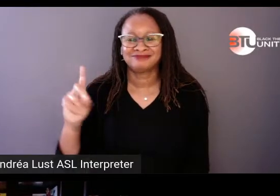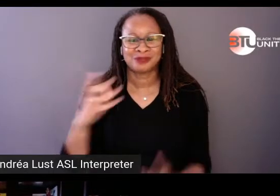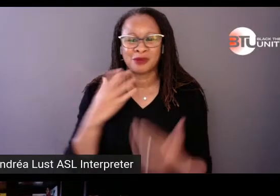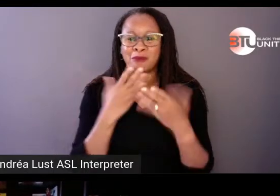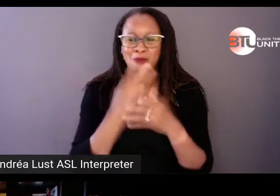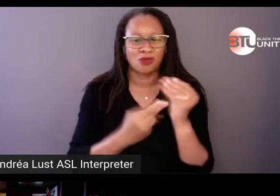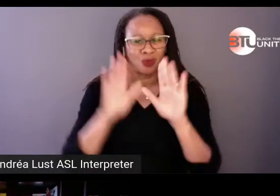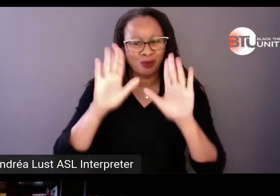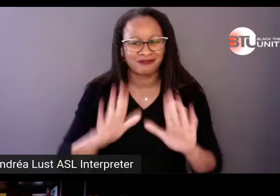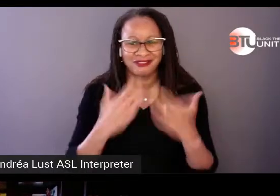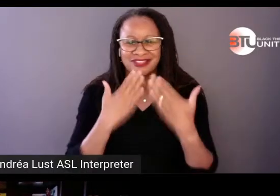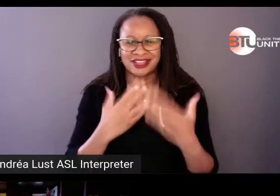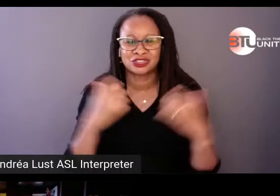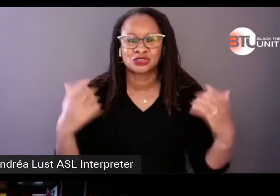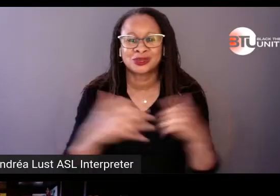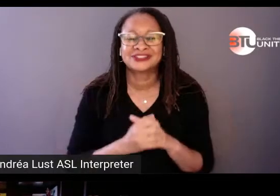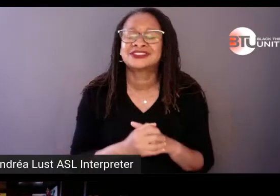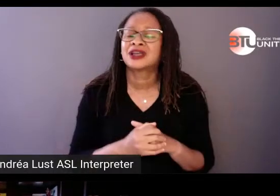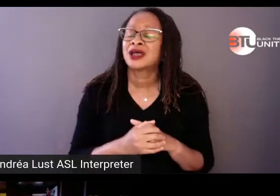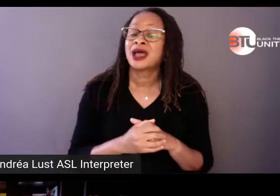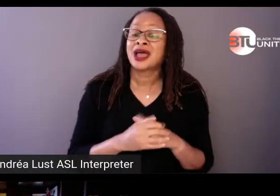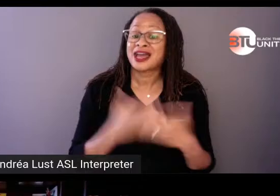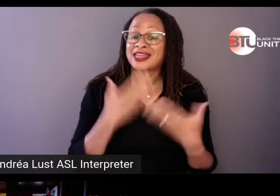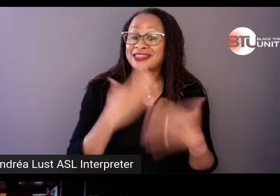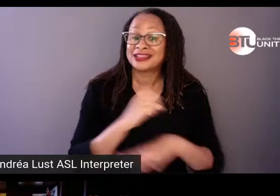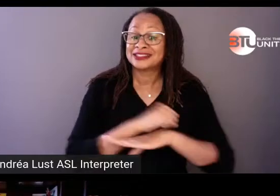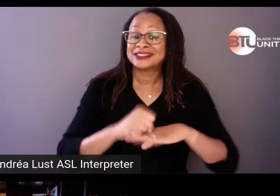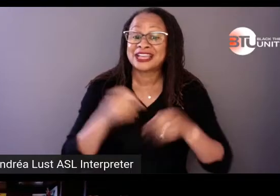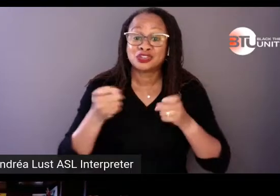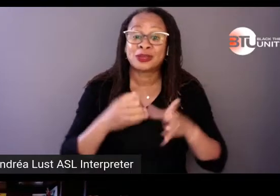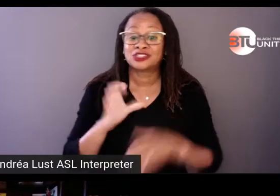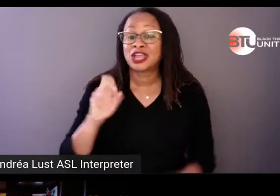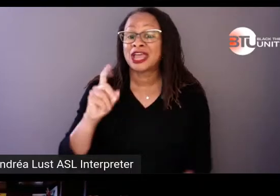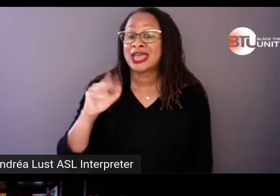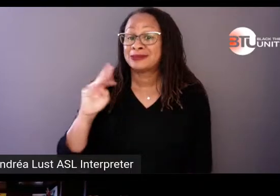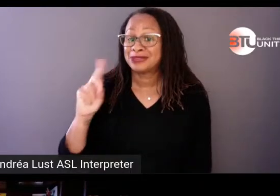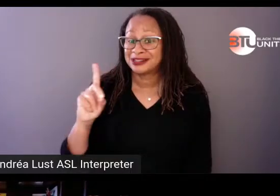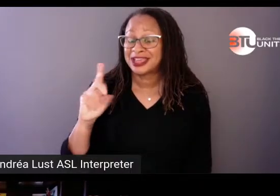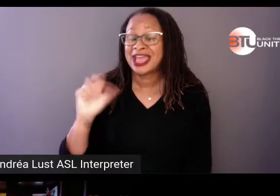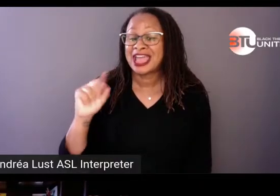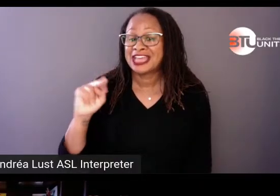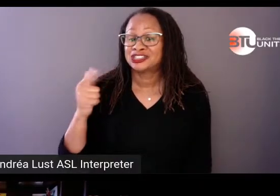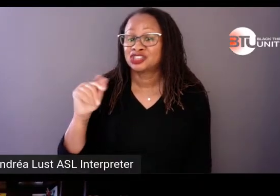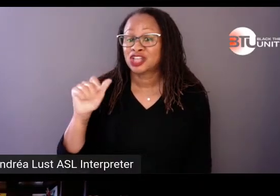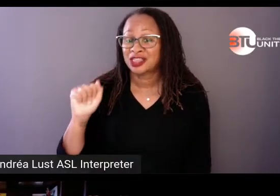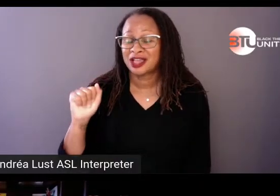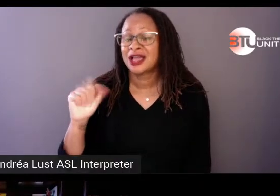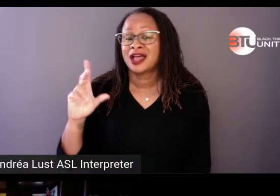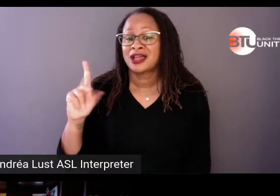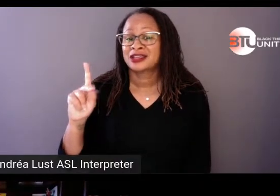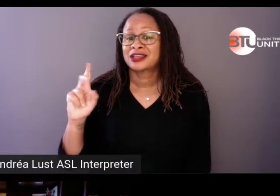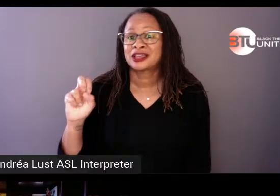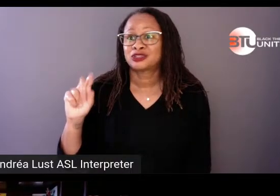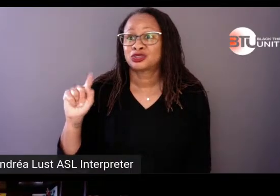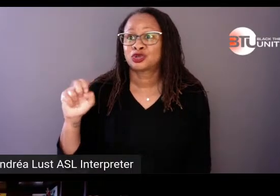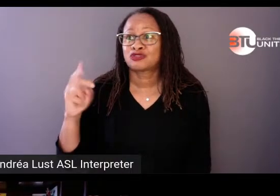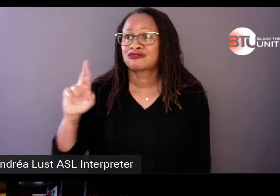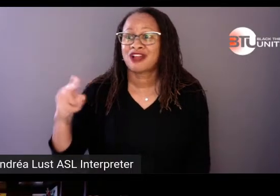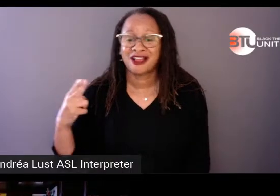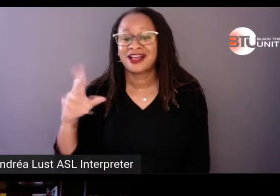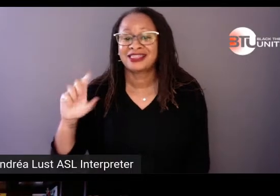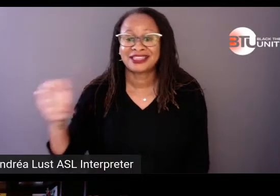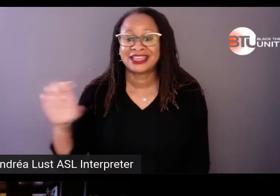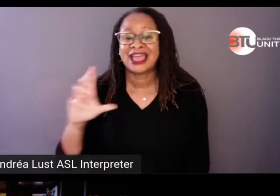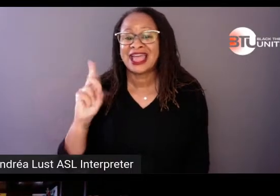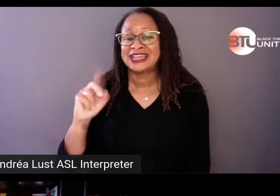I want to thank our stage manager, Edmund O'Neill, Angela Johnson, Katura Lee, and a special thanks to David Katz